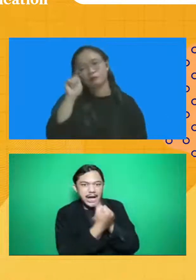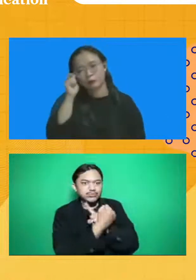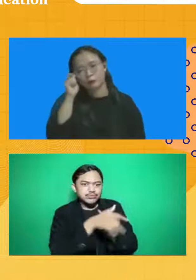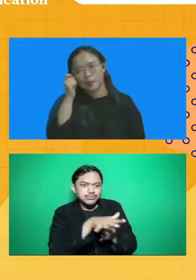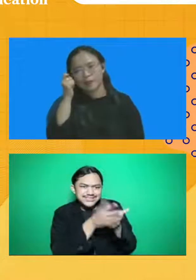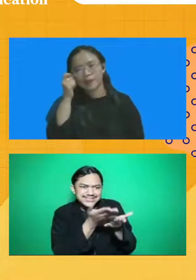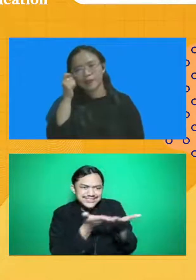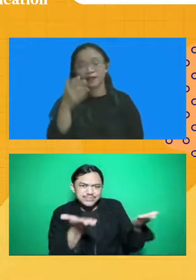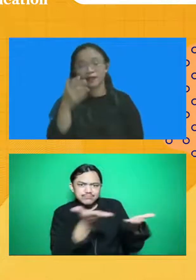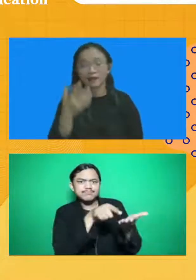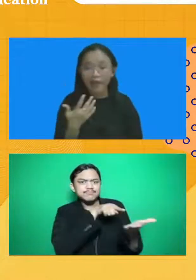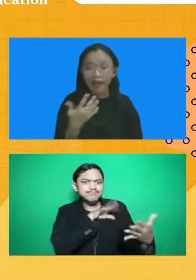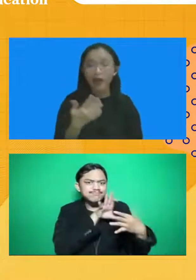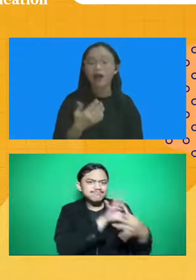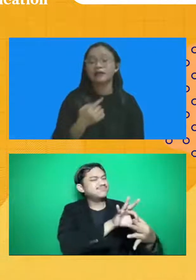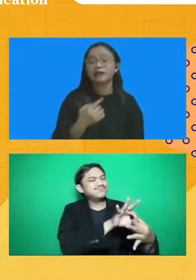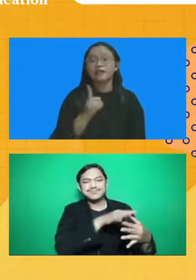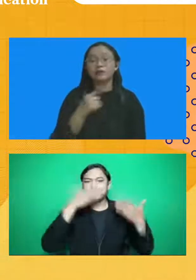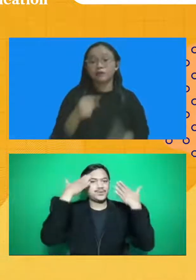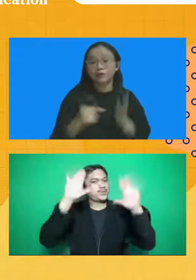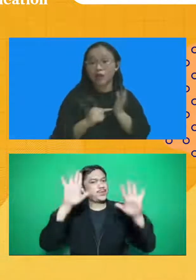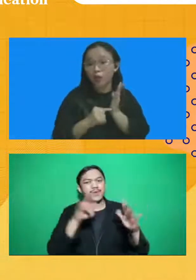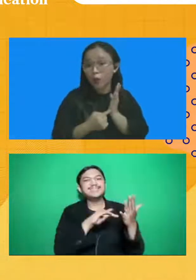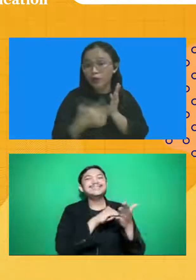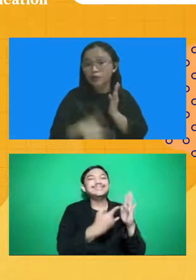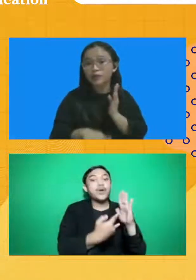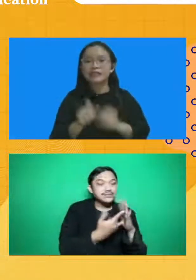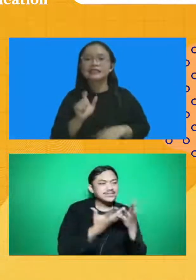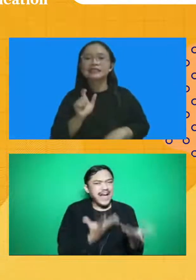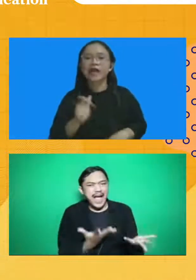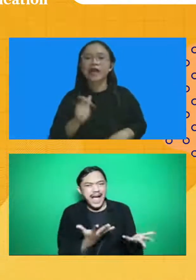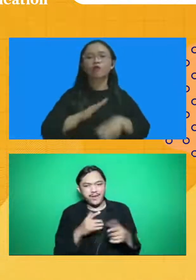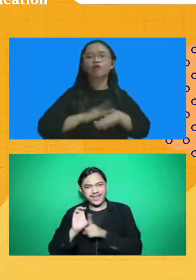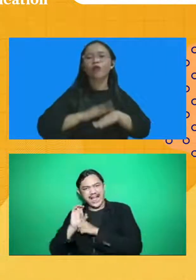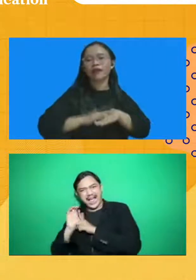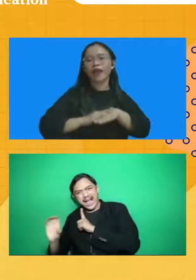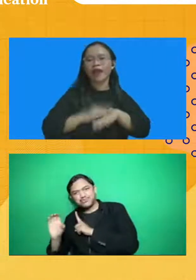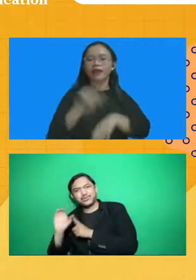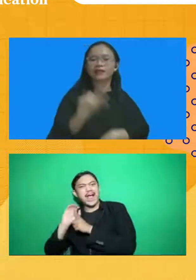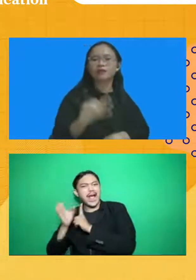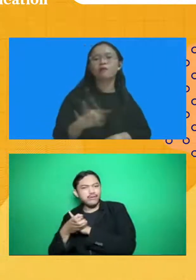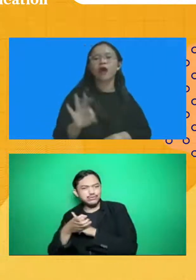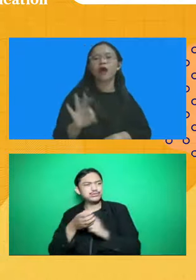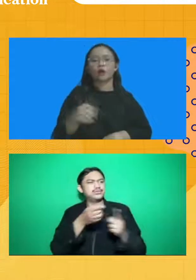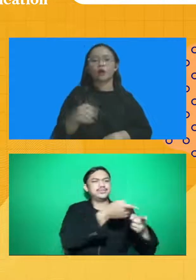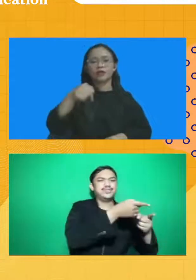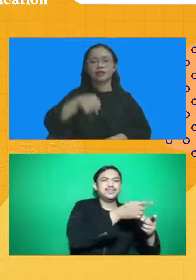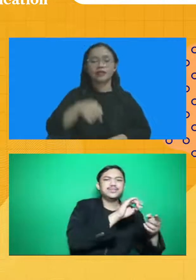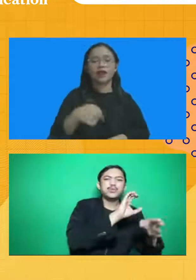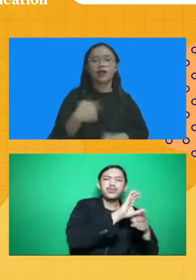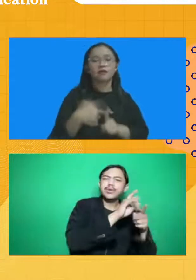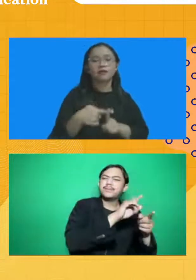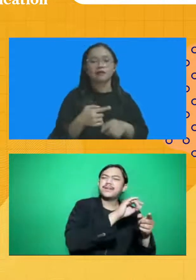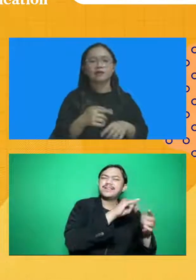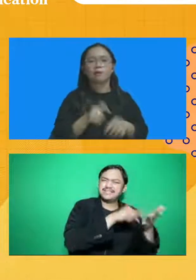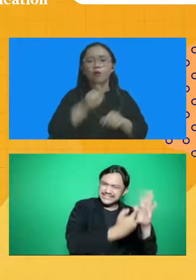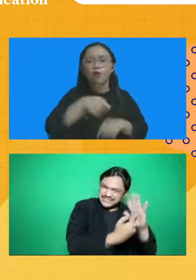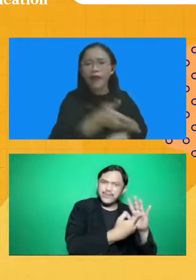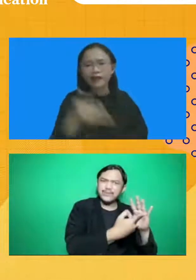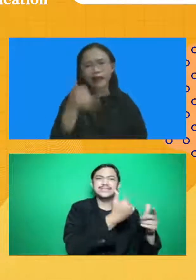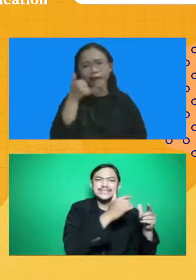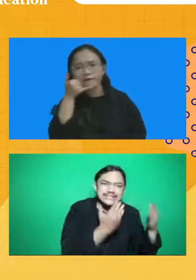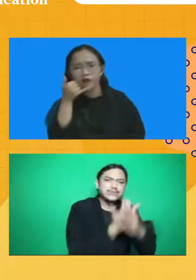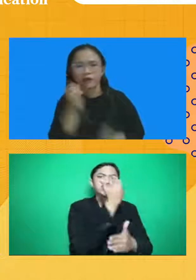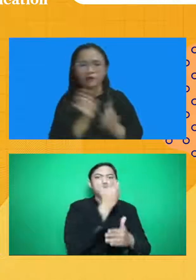grow up surrounded by wireless technology and interactive devices. Not like past decades, the world children grow up in today